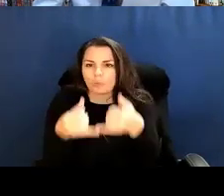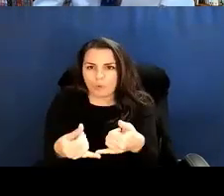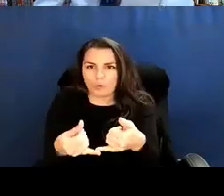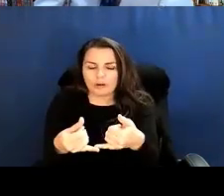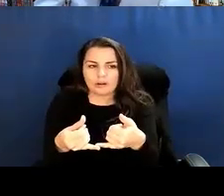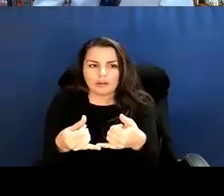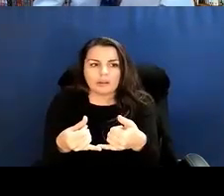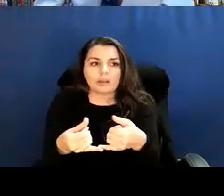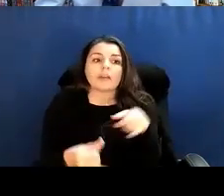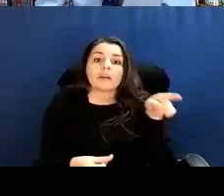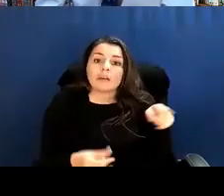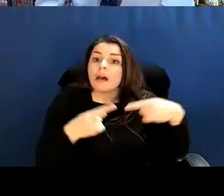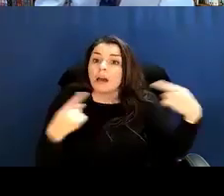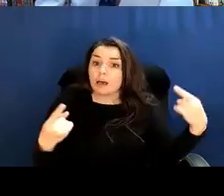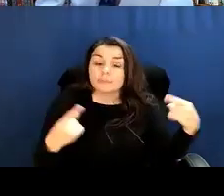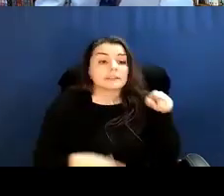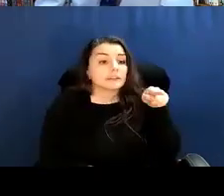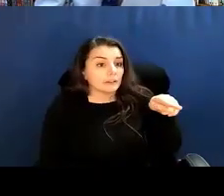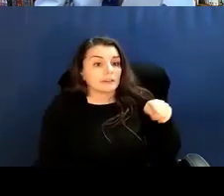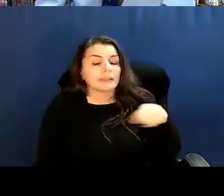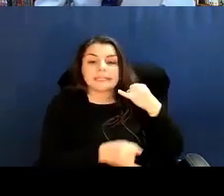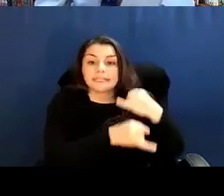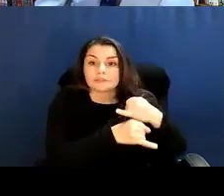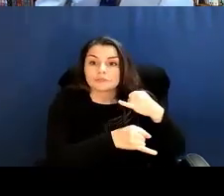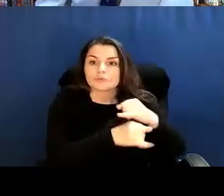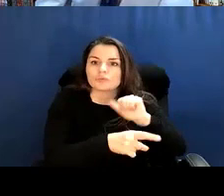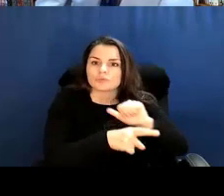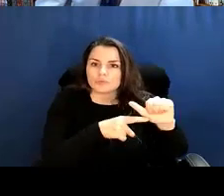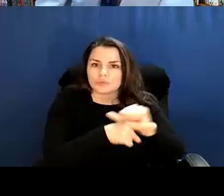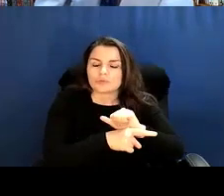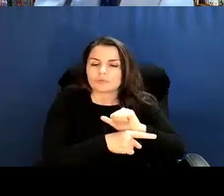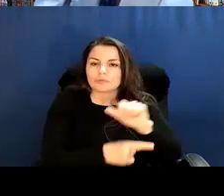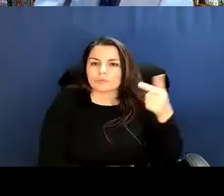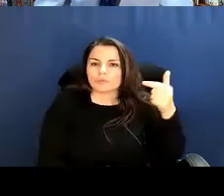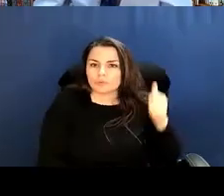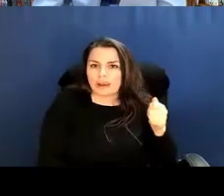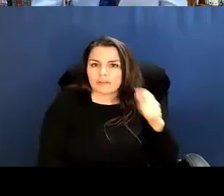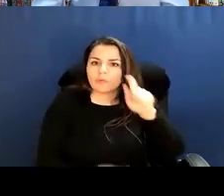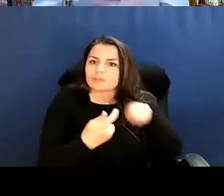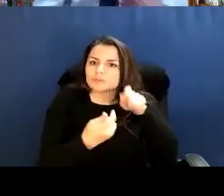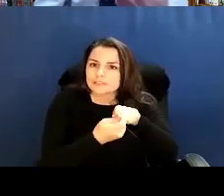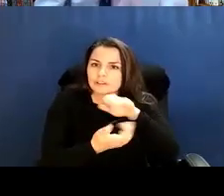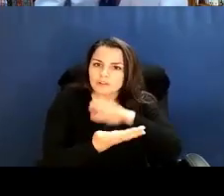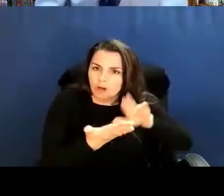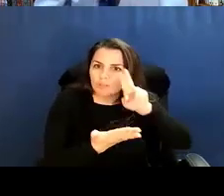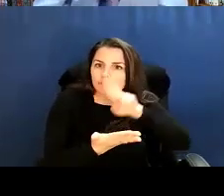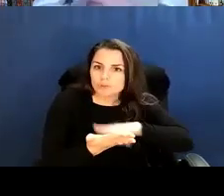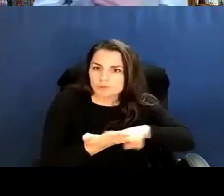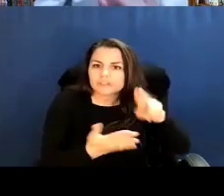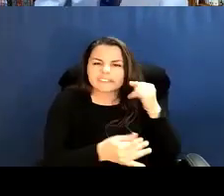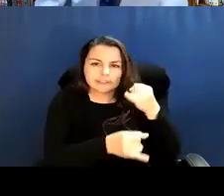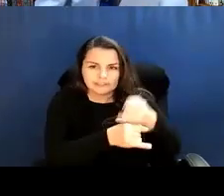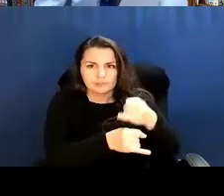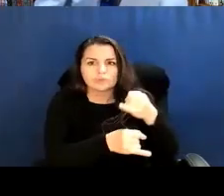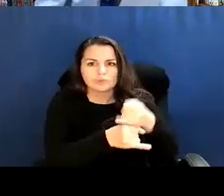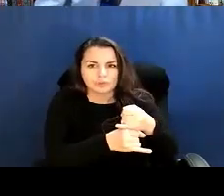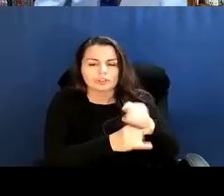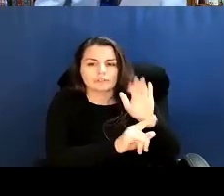training grants are awards that are made to an institution, and the funds